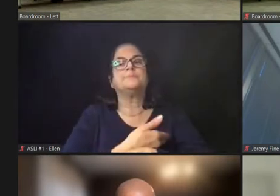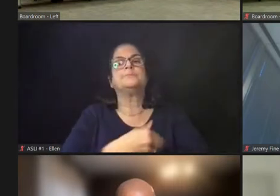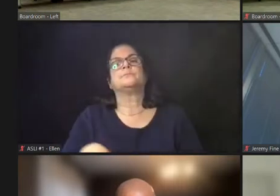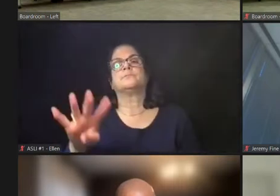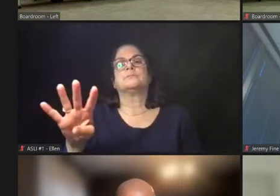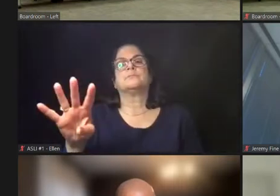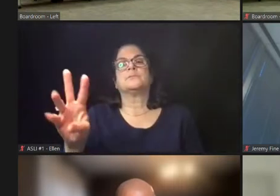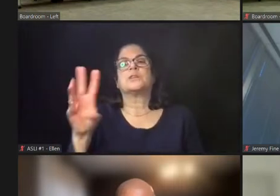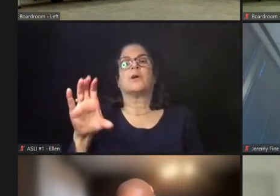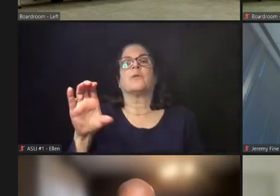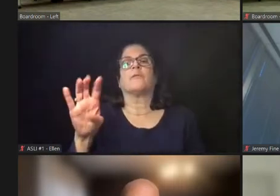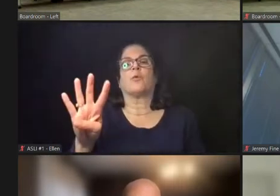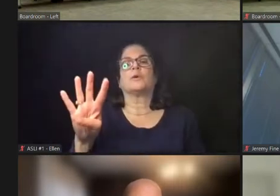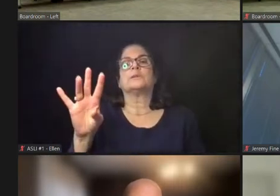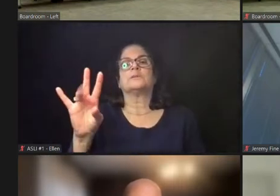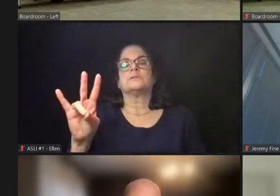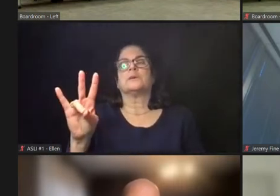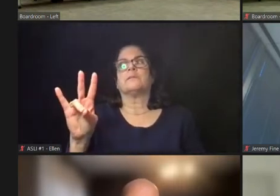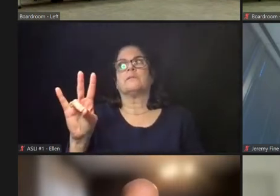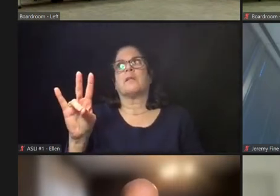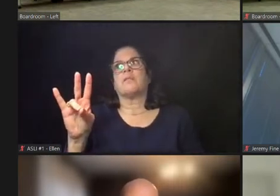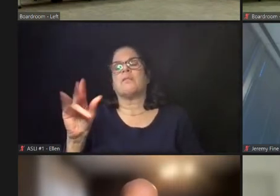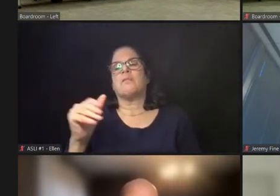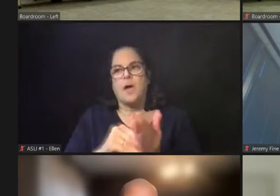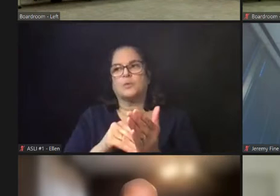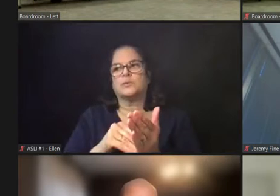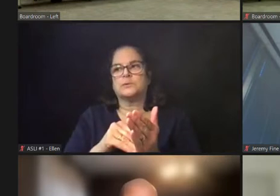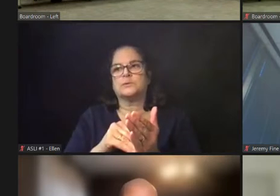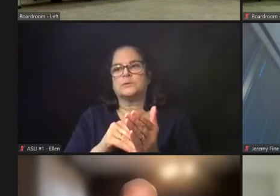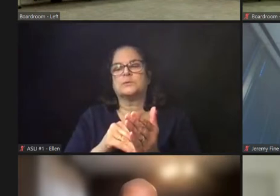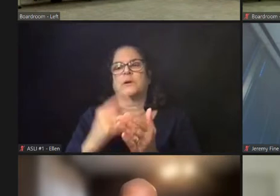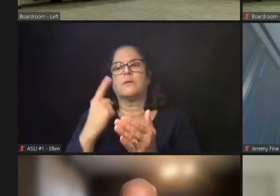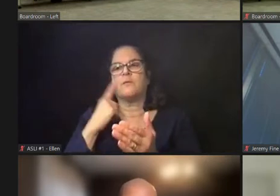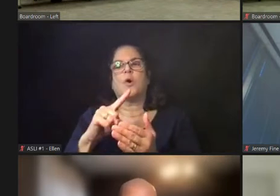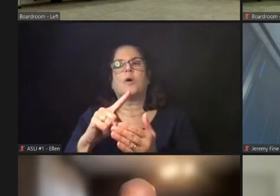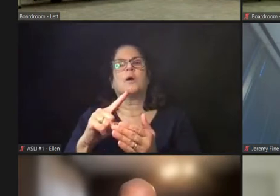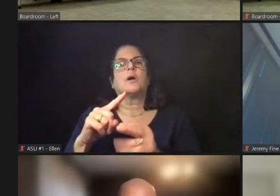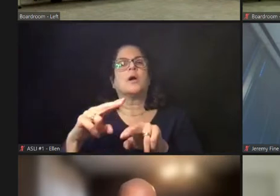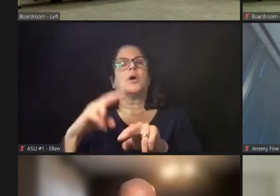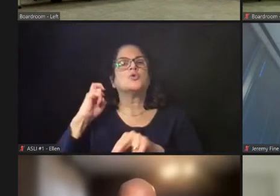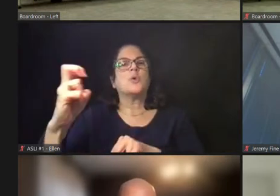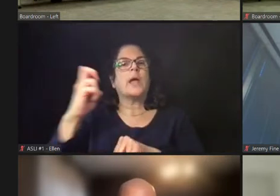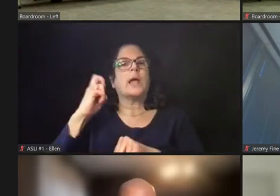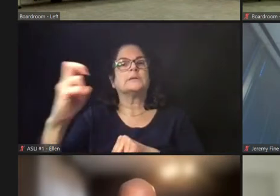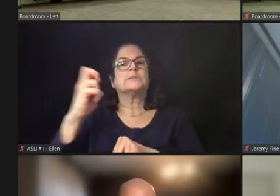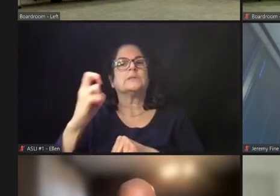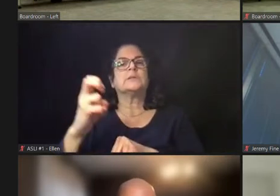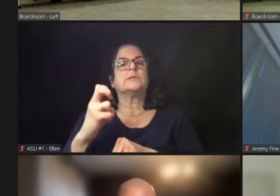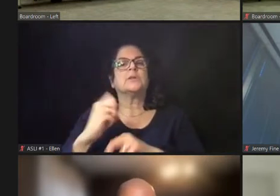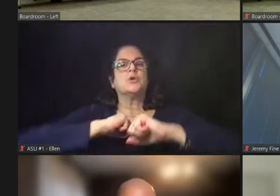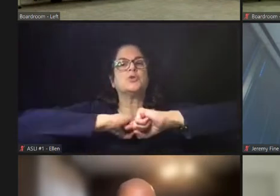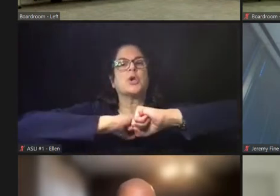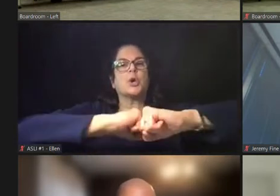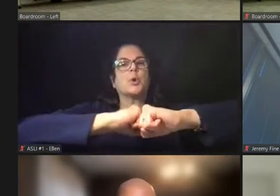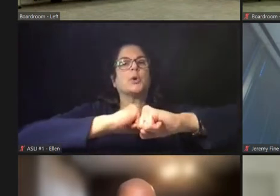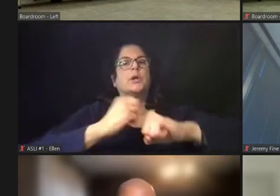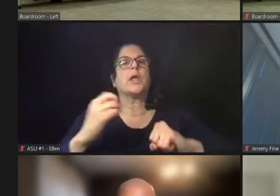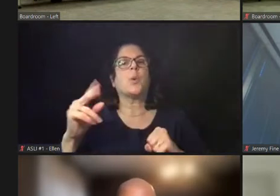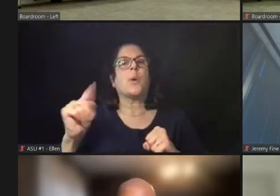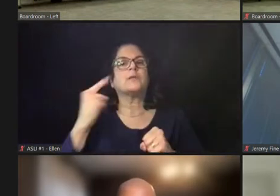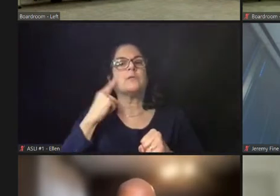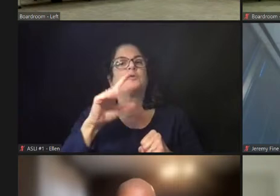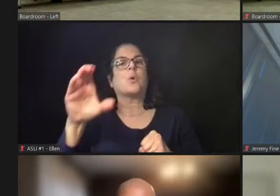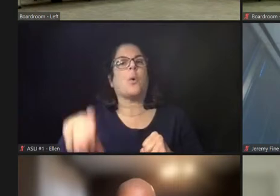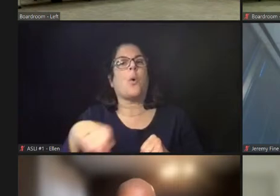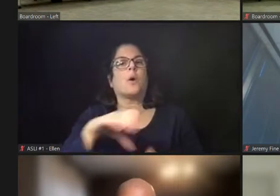$647,000 of fiscal year 2022 Transit Security Grant Program funds for the Chicago Police Department.